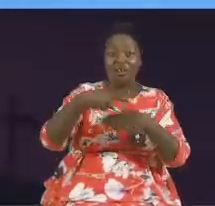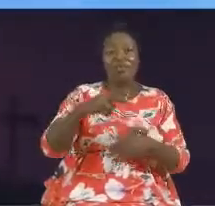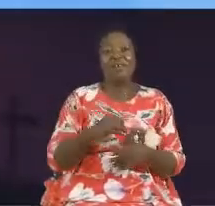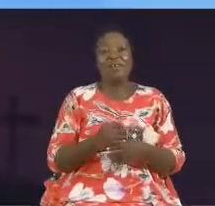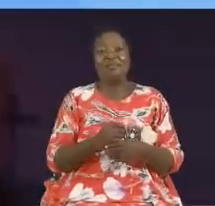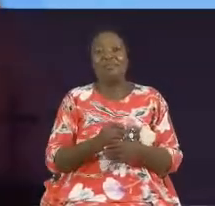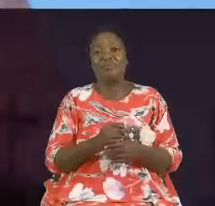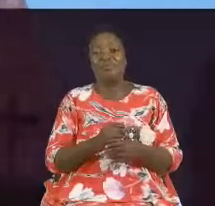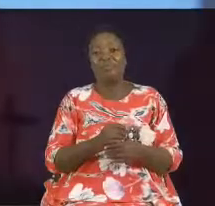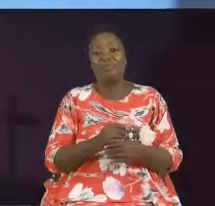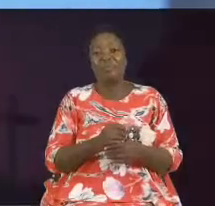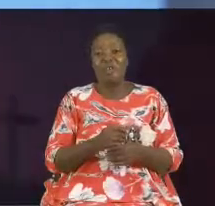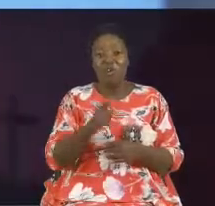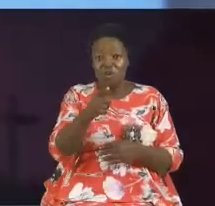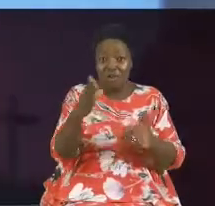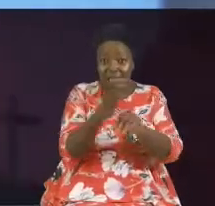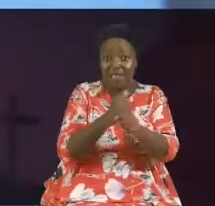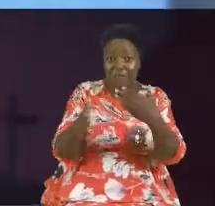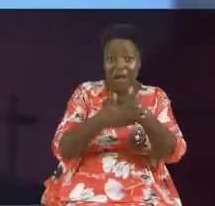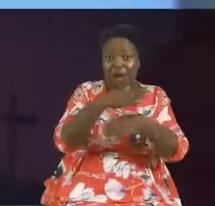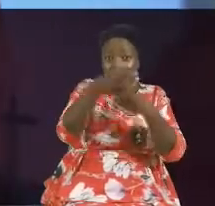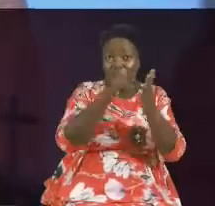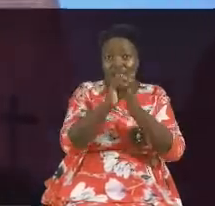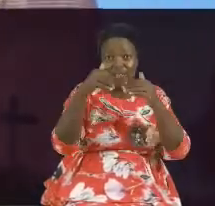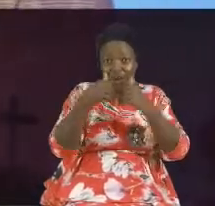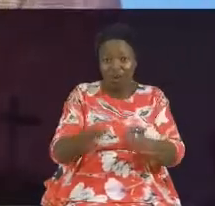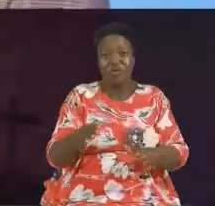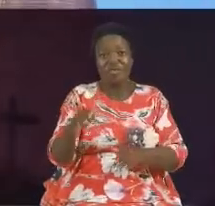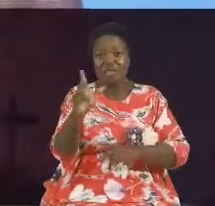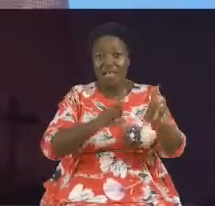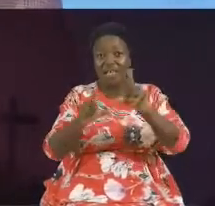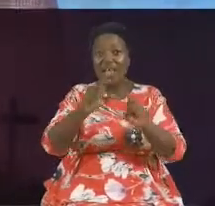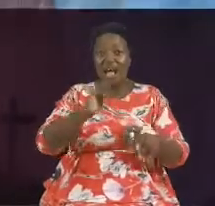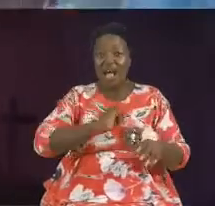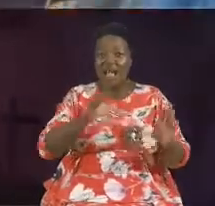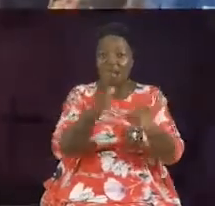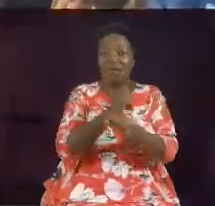I recover. I said, I recover.